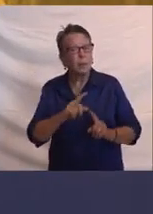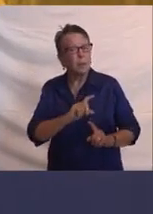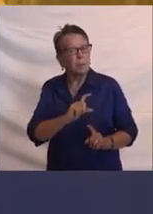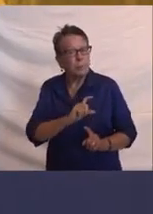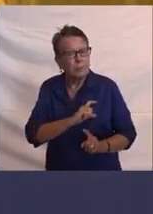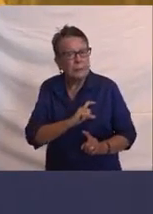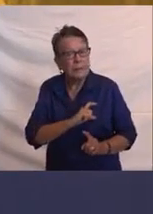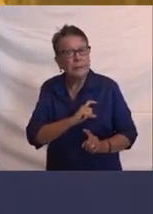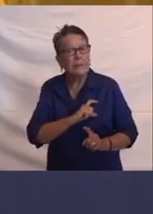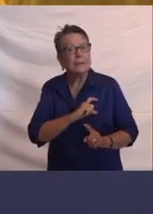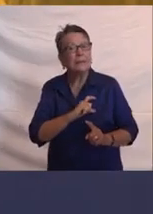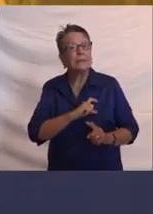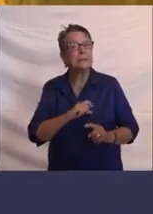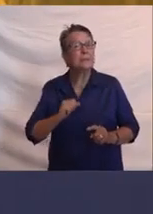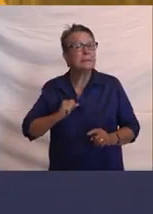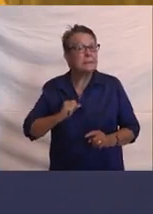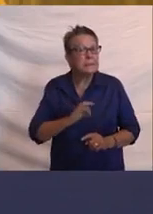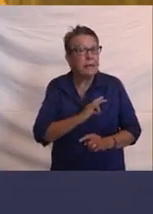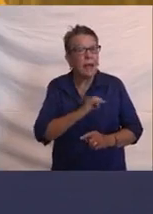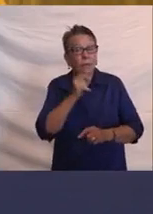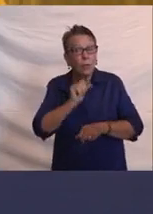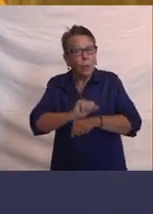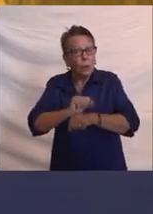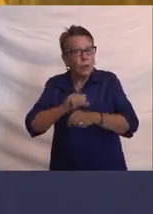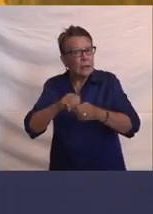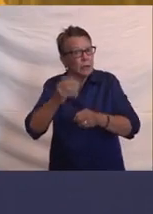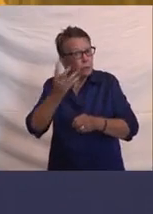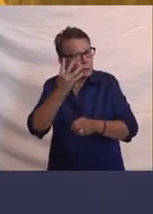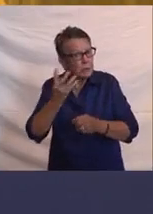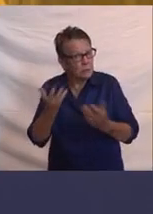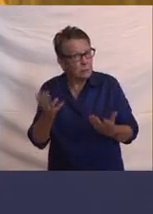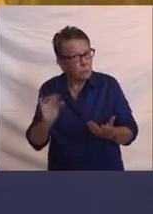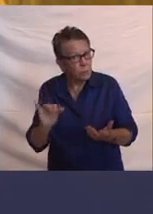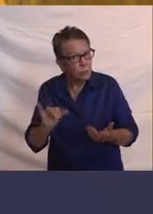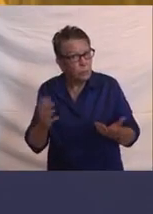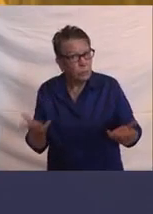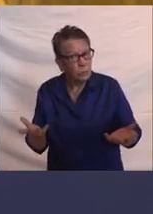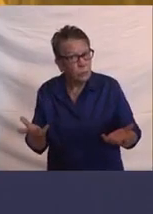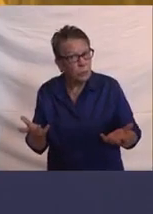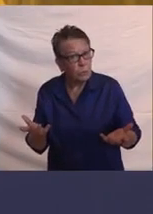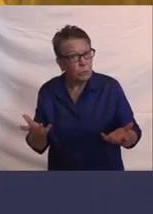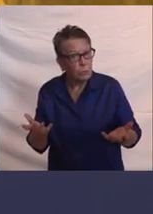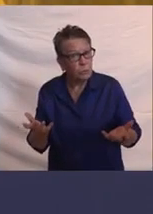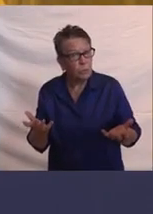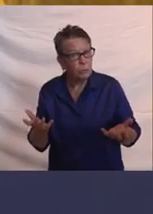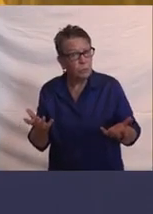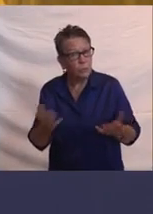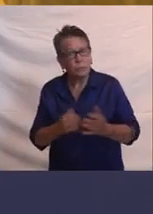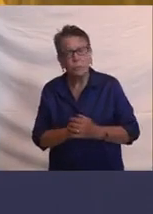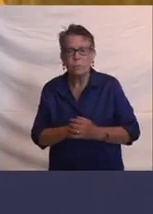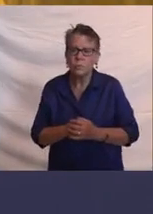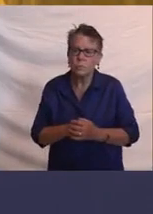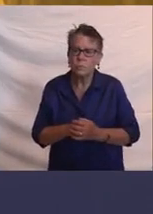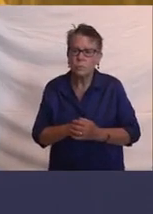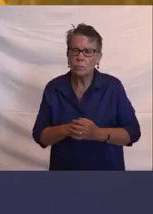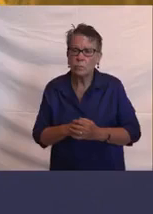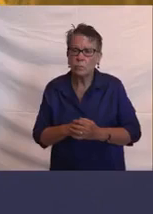them. Yeah, we probably take nothing off the table in terms of dealing with